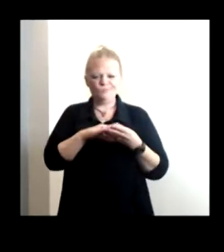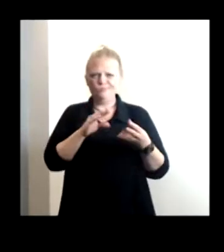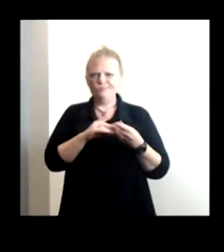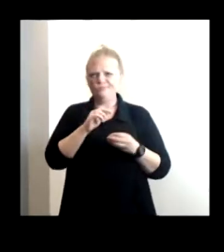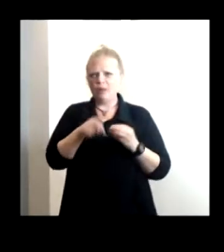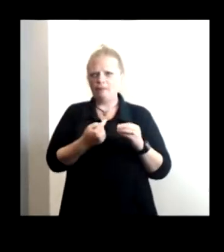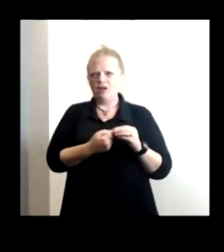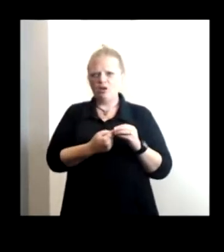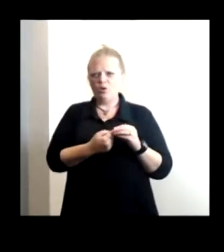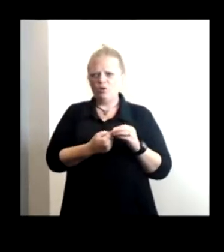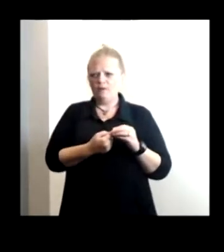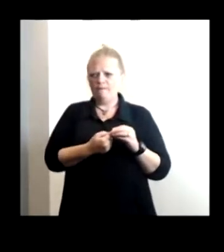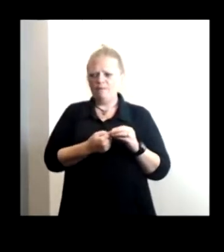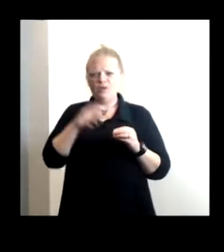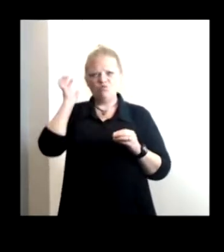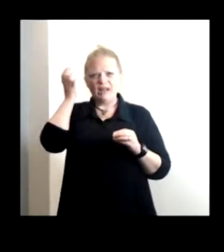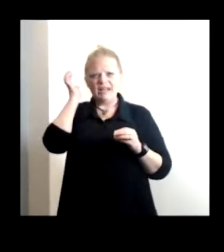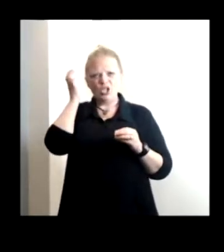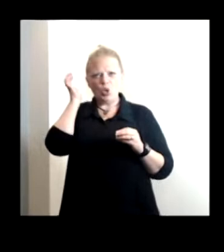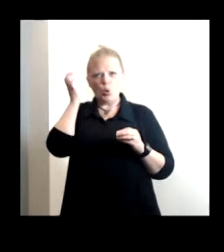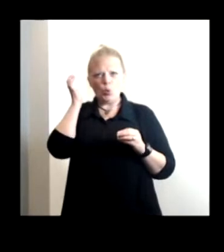the radio